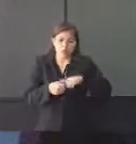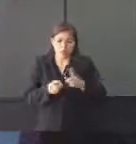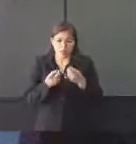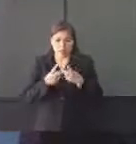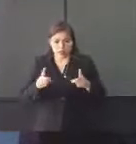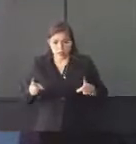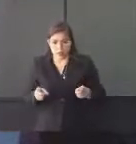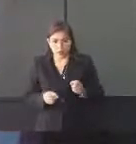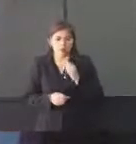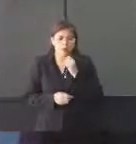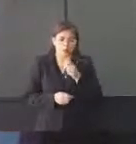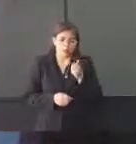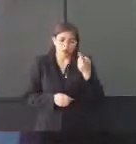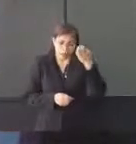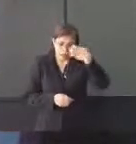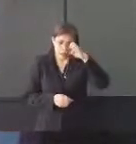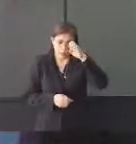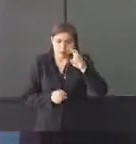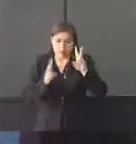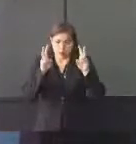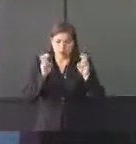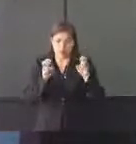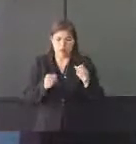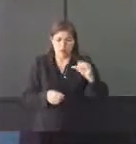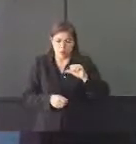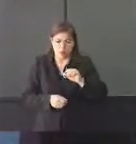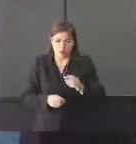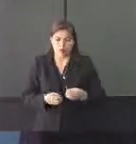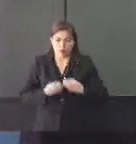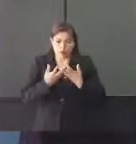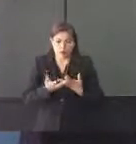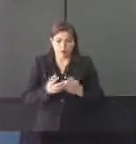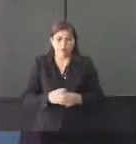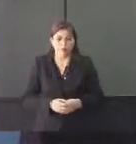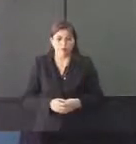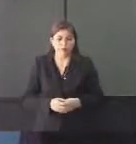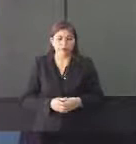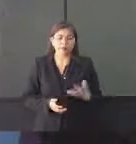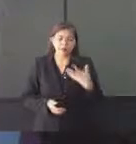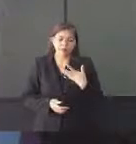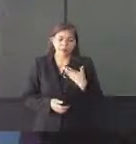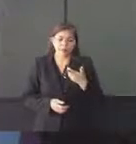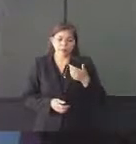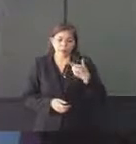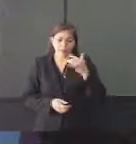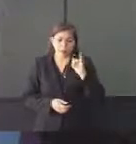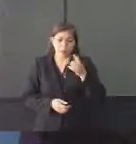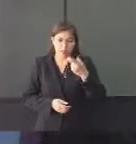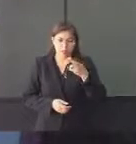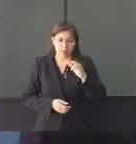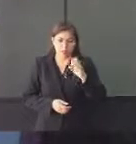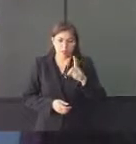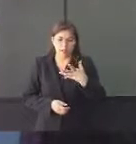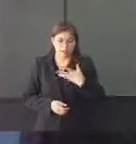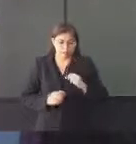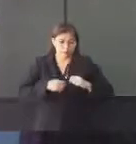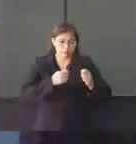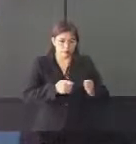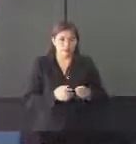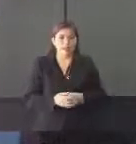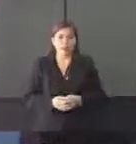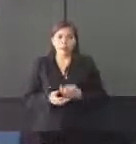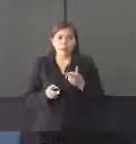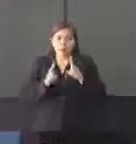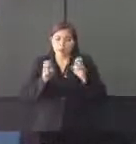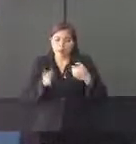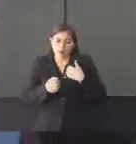the social and development sectors, and she's an expert in today's topics. Dear Ingrid, you have the floor. Among the topics